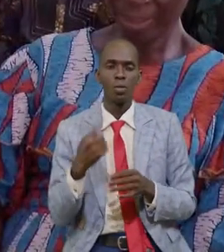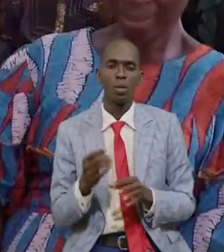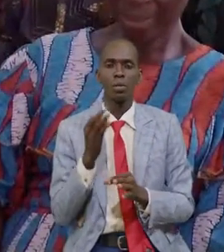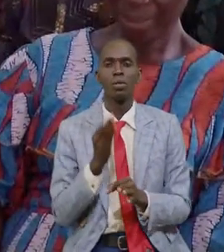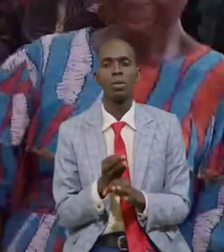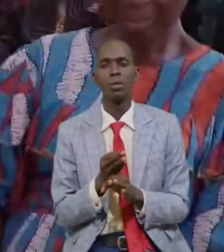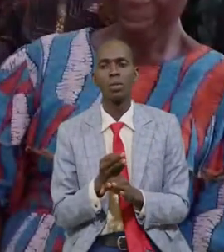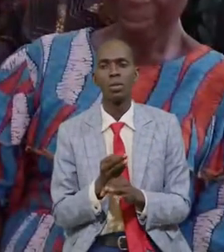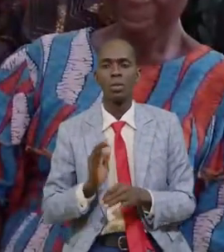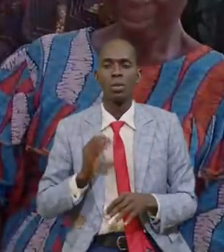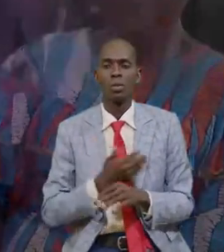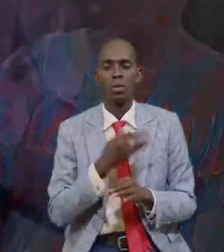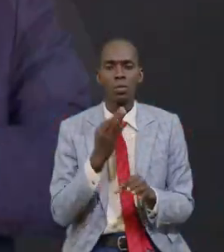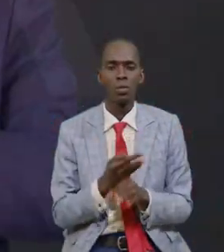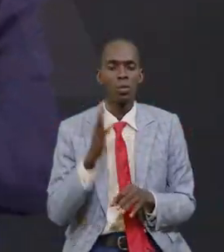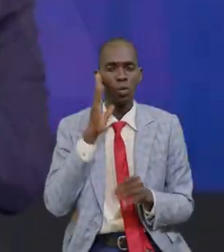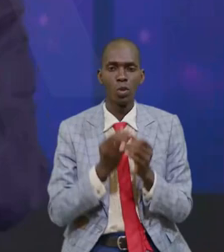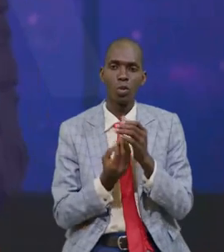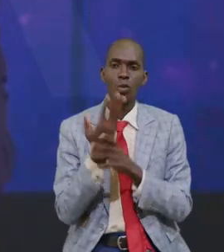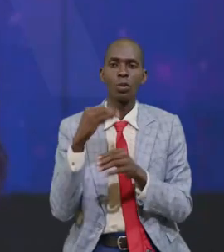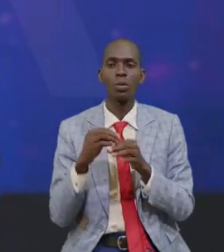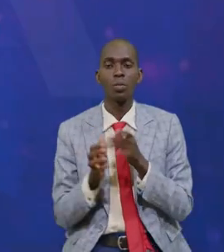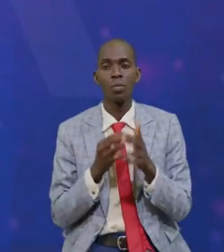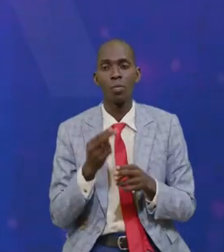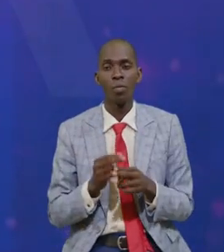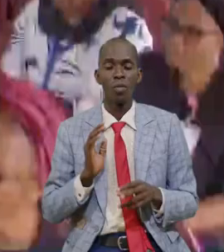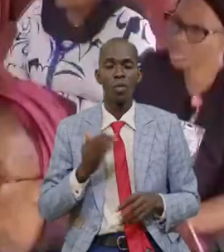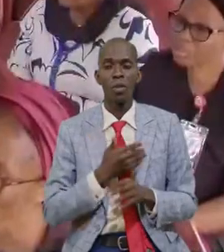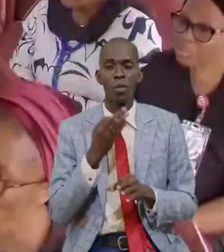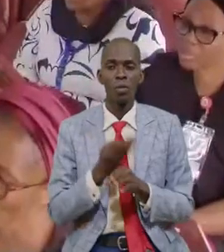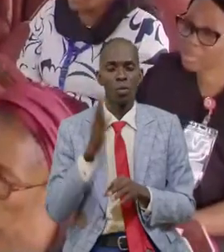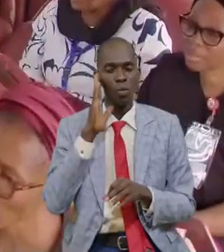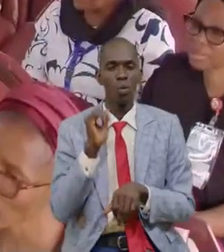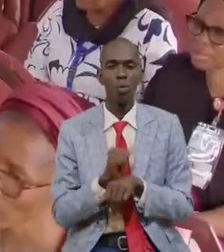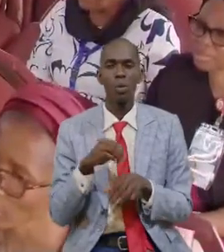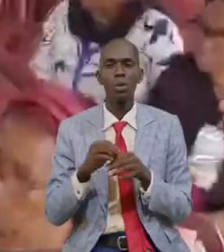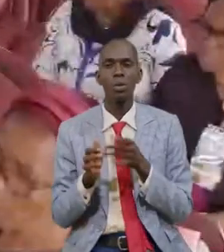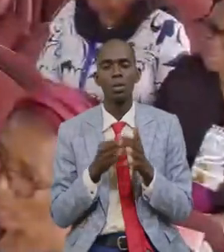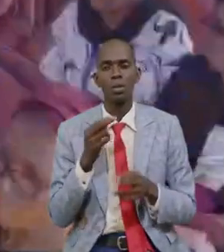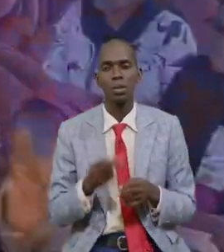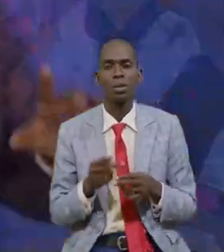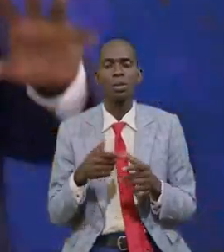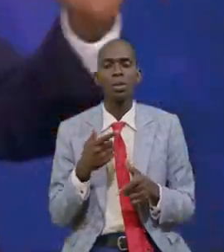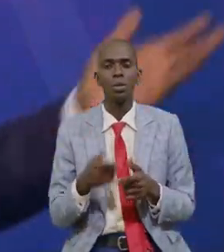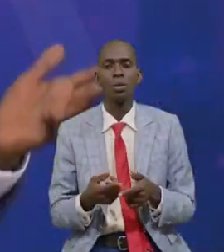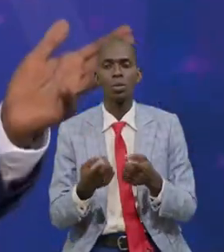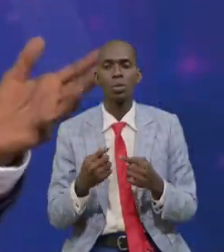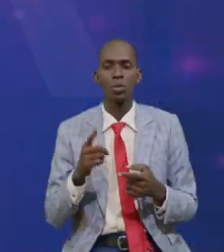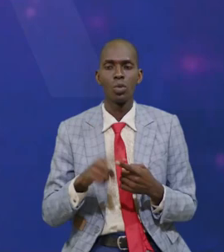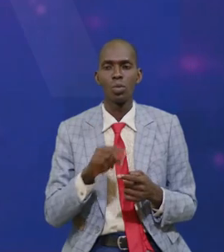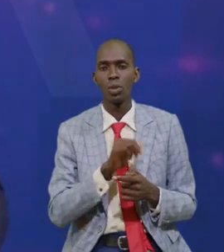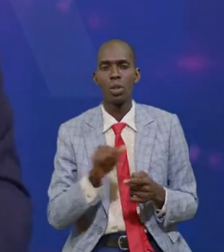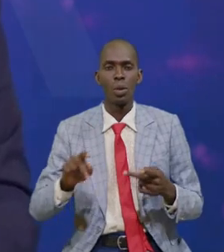Our faith is going to grow. And our faith is going to work. And then we come to a perfect man